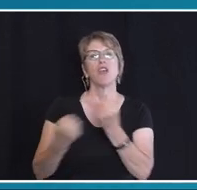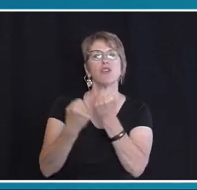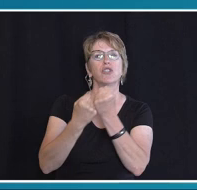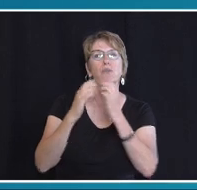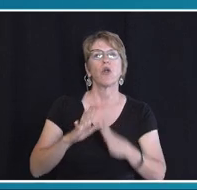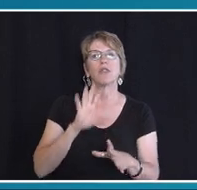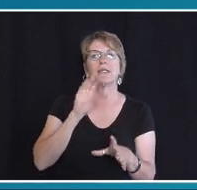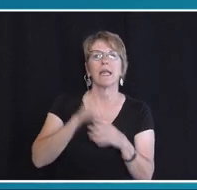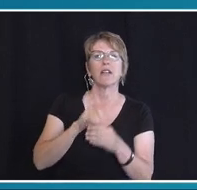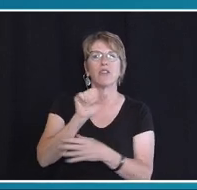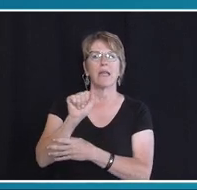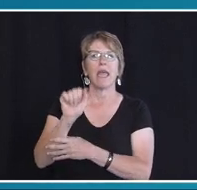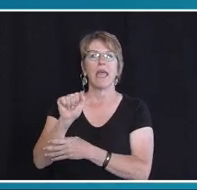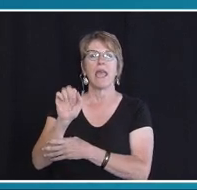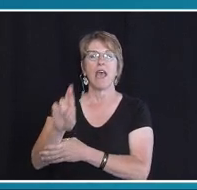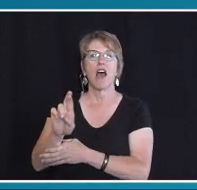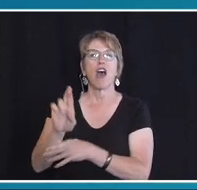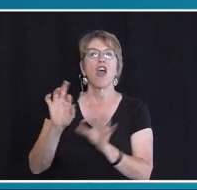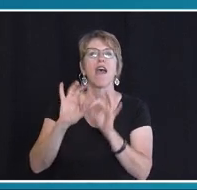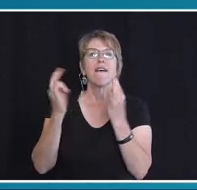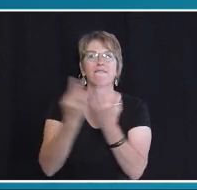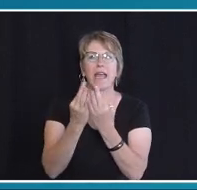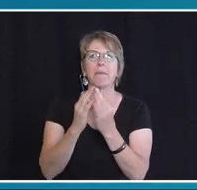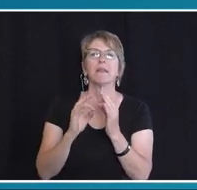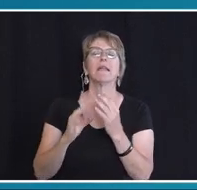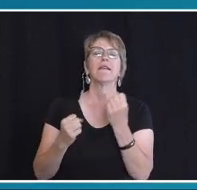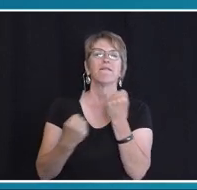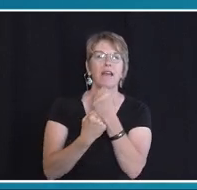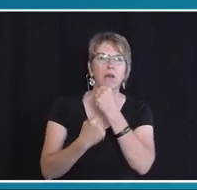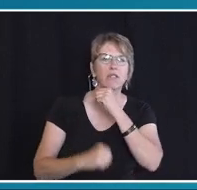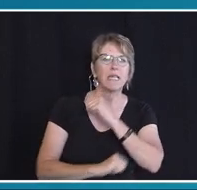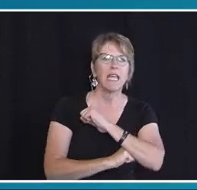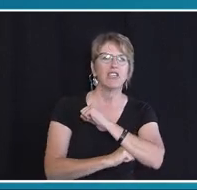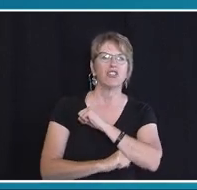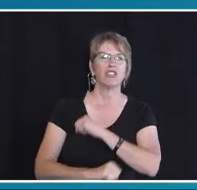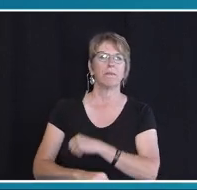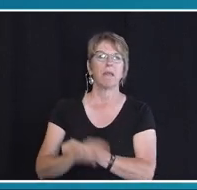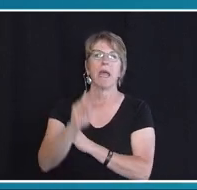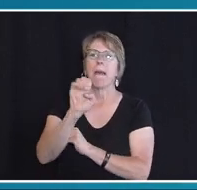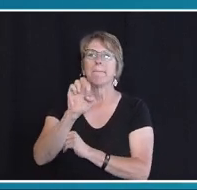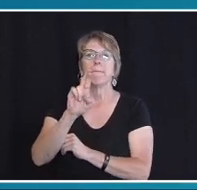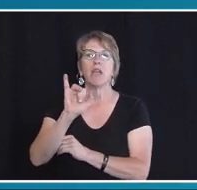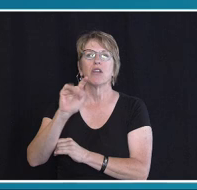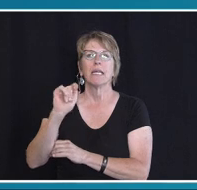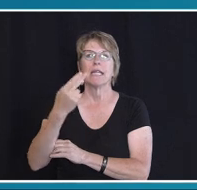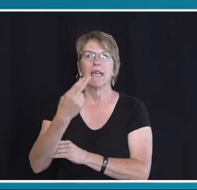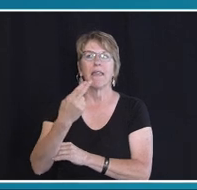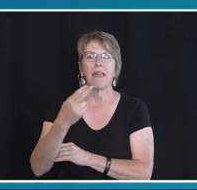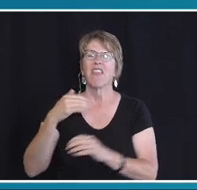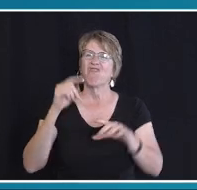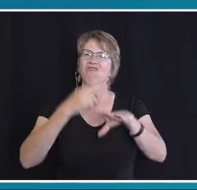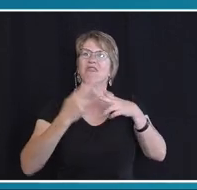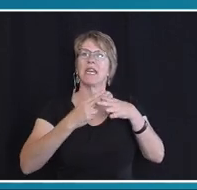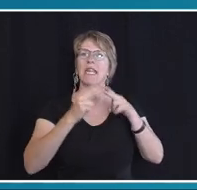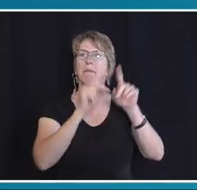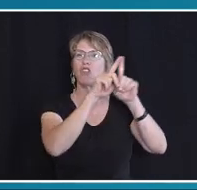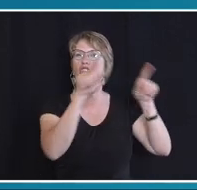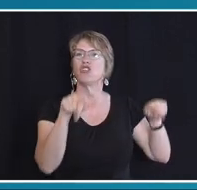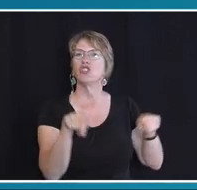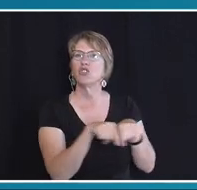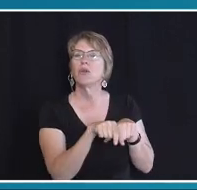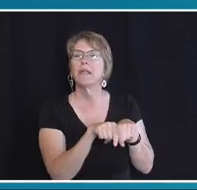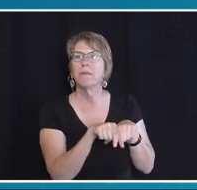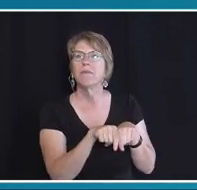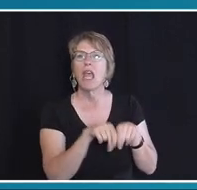include the ARR Family Foundation, Meredith Lowe, Dave and Jody Dent, Katie and Marty Bassett, and the Spielman